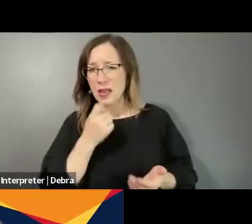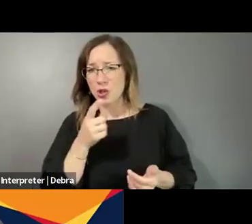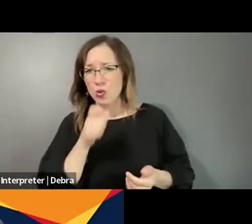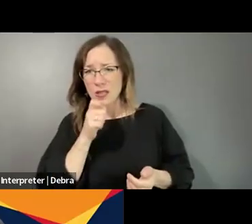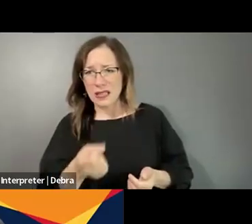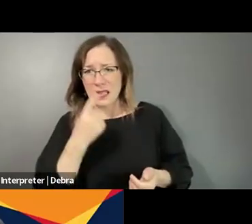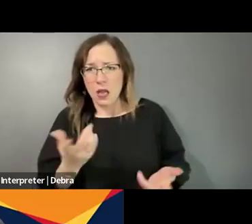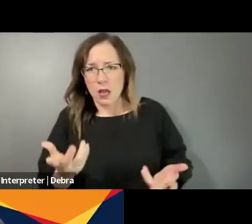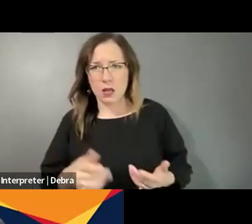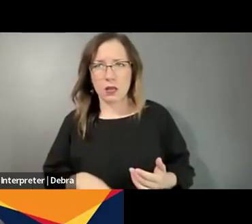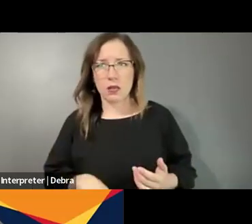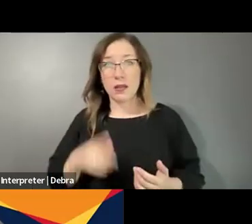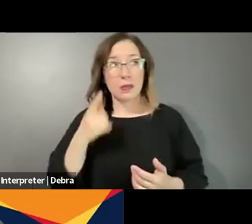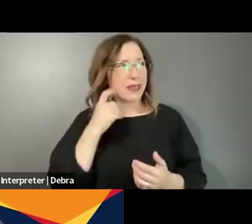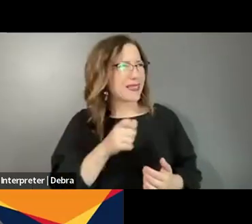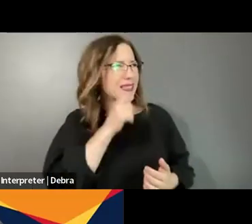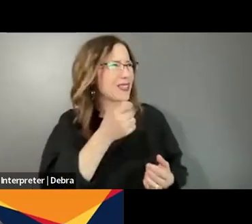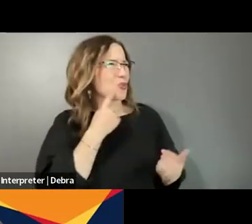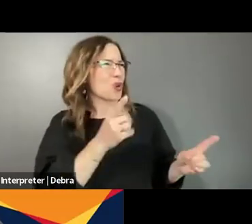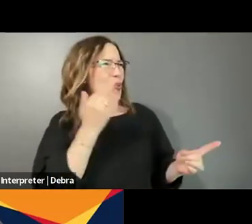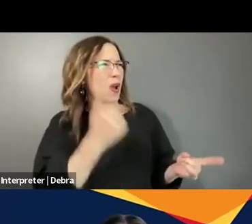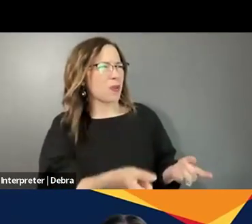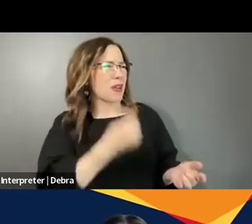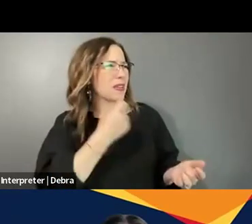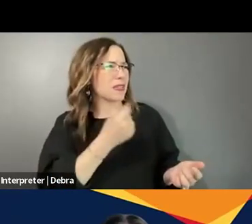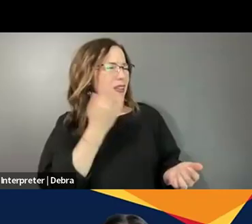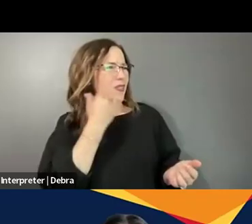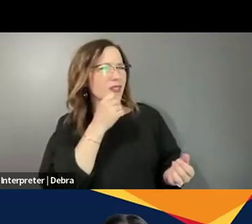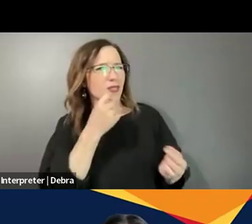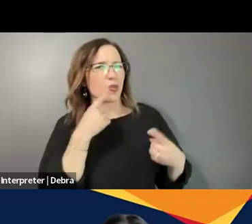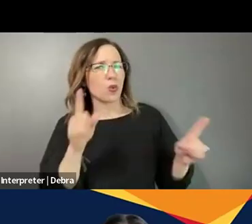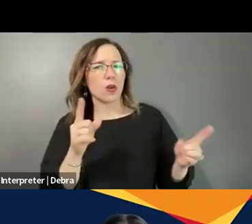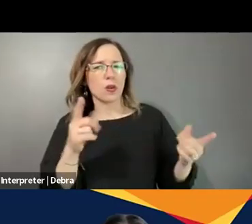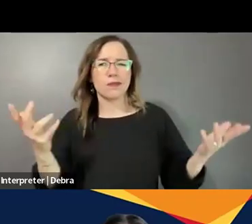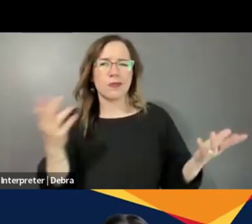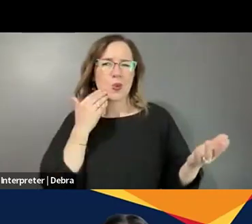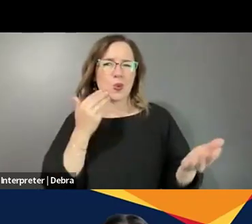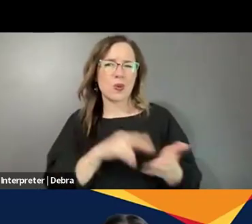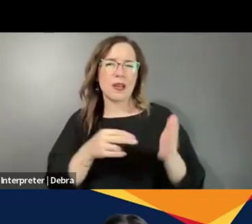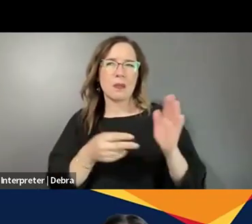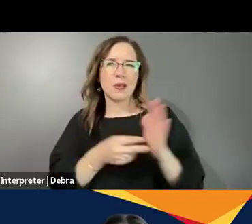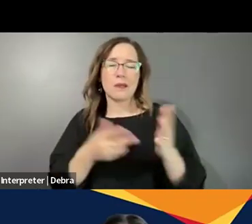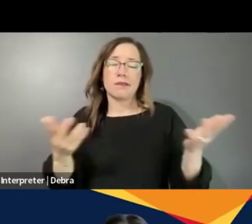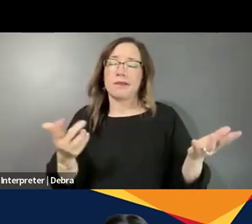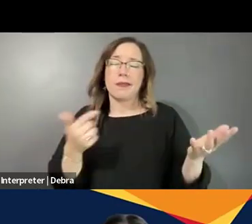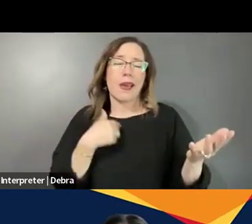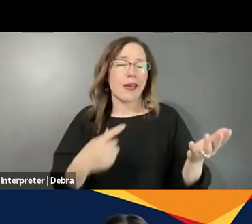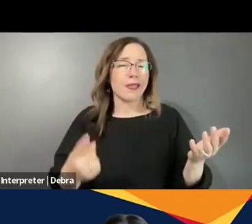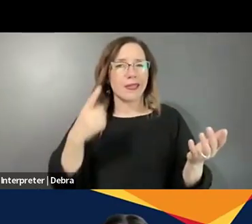It's like, it didn't work. So why would I take it if it doesn't work? So, it's like, I just